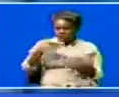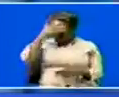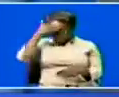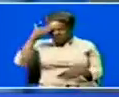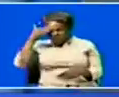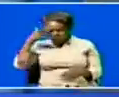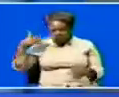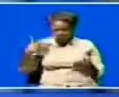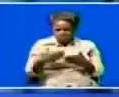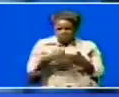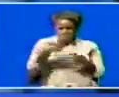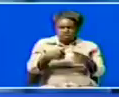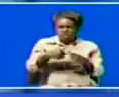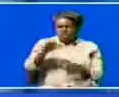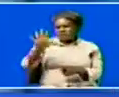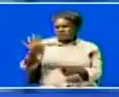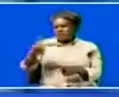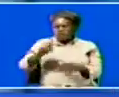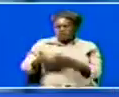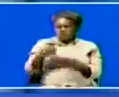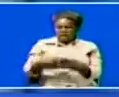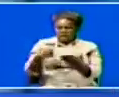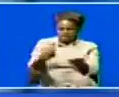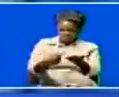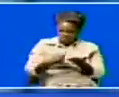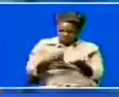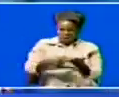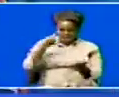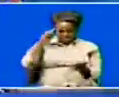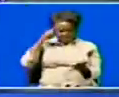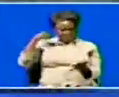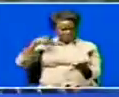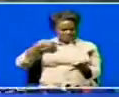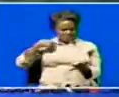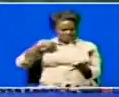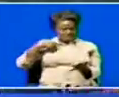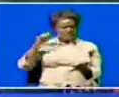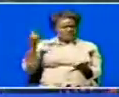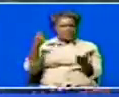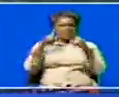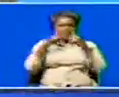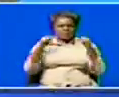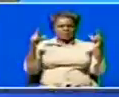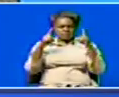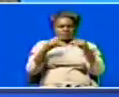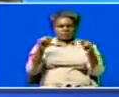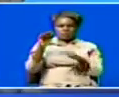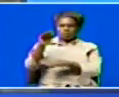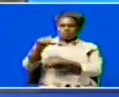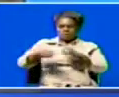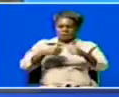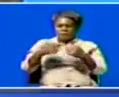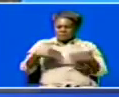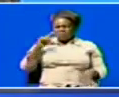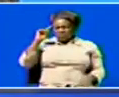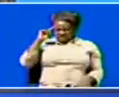Then we start having arguments about who we should elect. What did you do? Yes. I think for me, Kenyan message was really a call to mm-hmm. action for people to